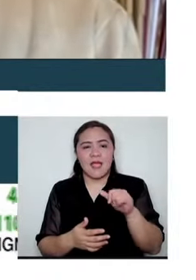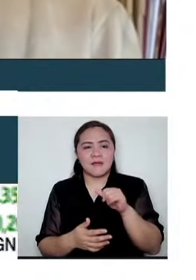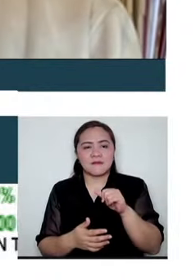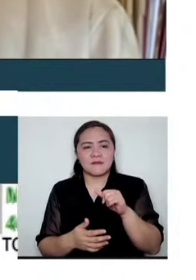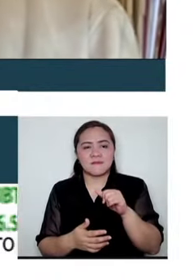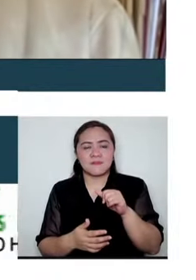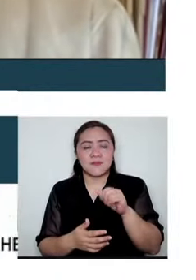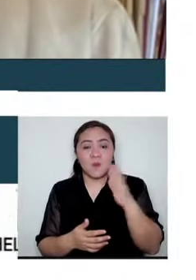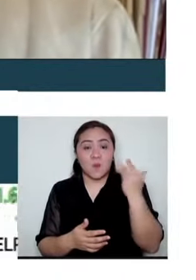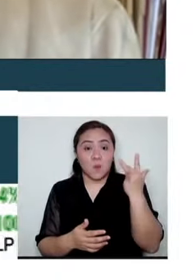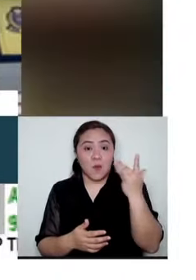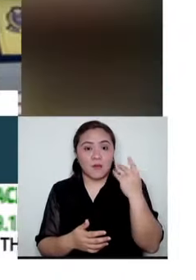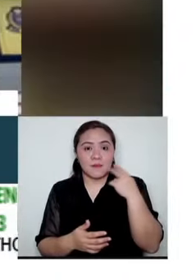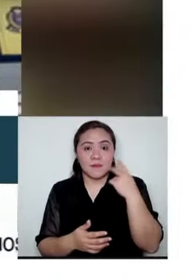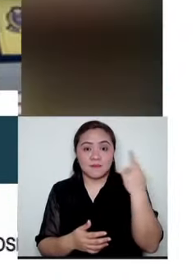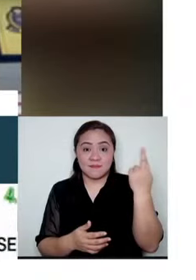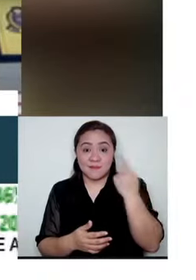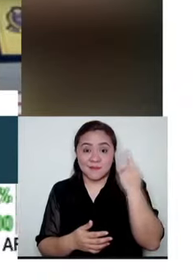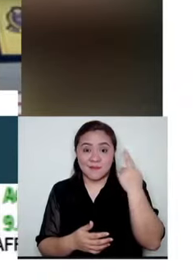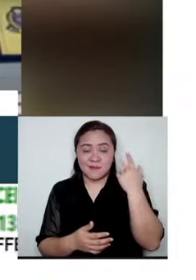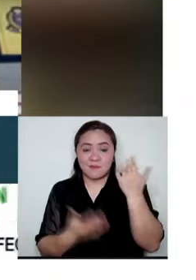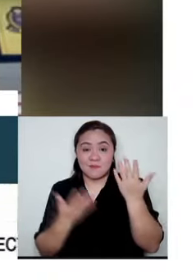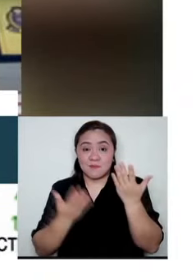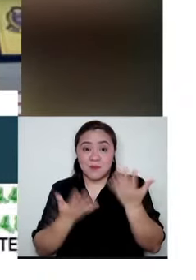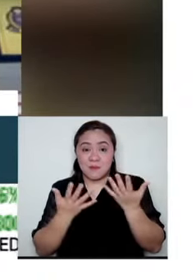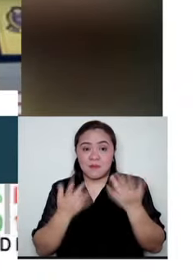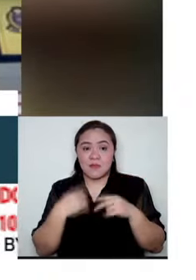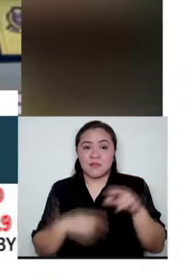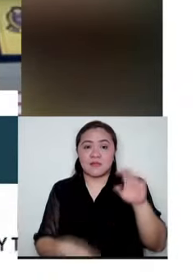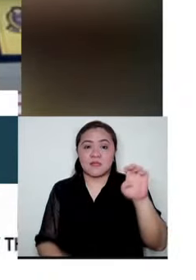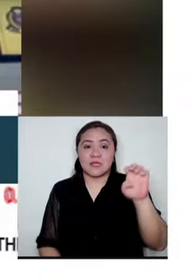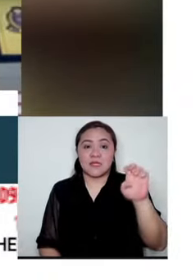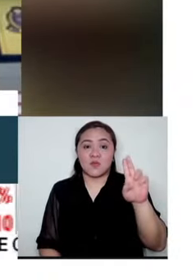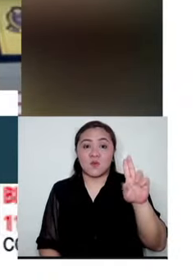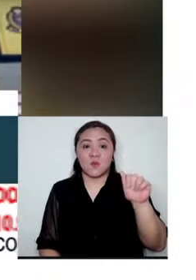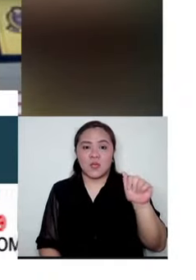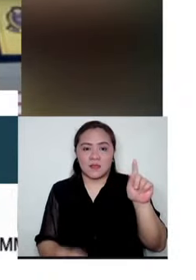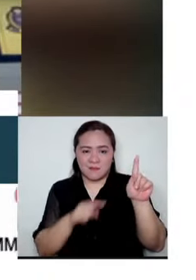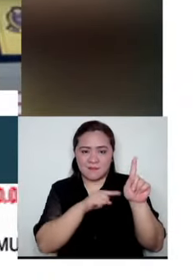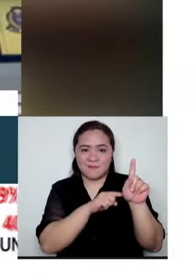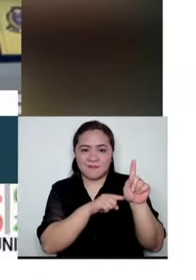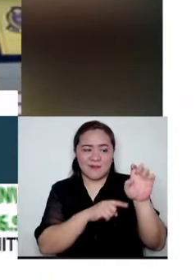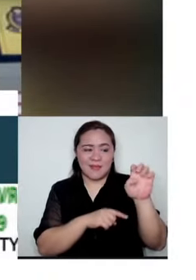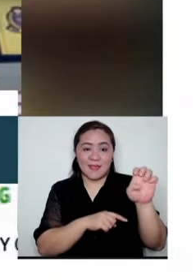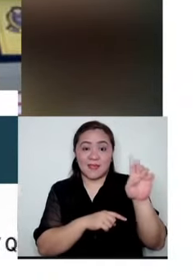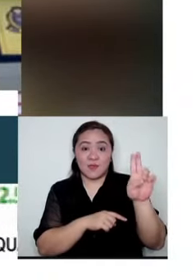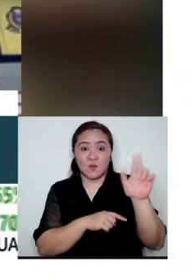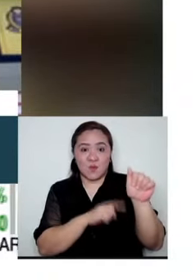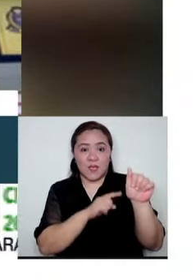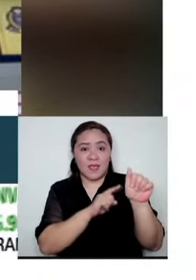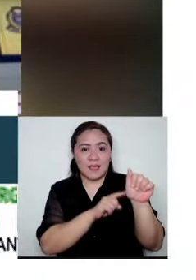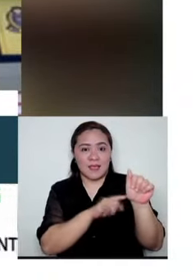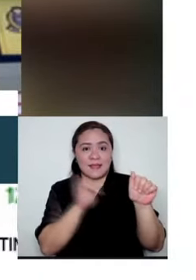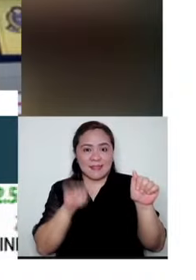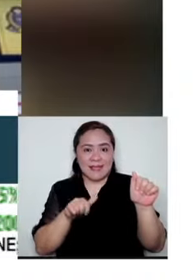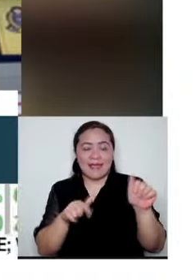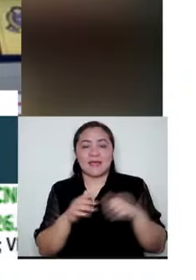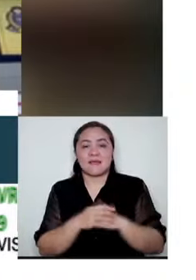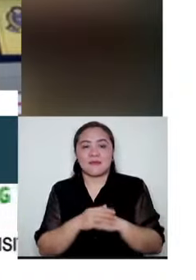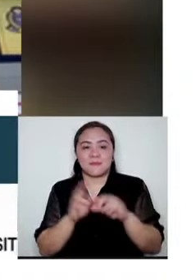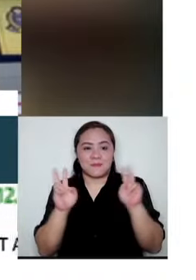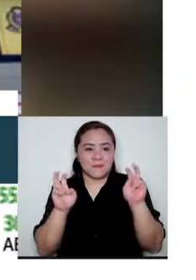The reason probably given is that it was just EUA. That was what they were telling me. But